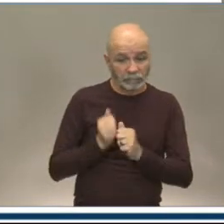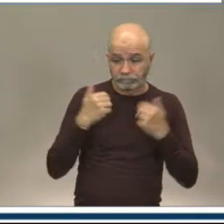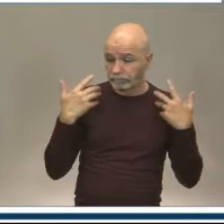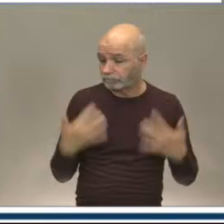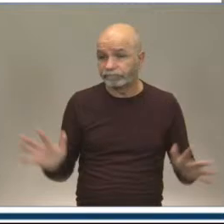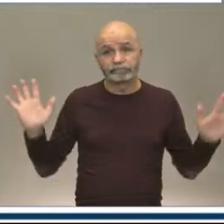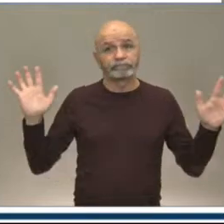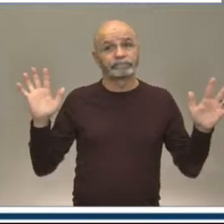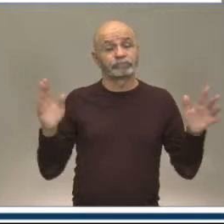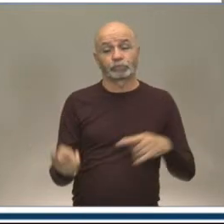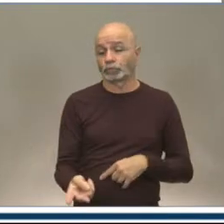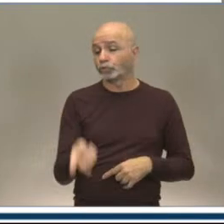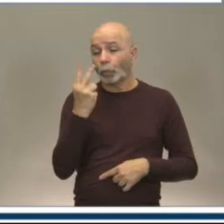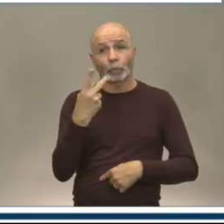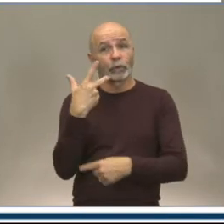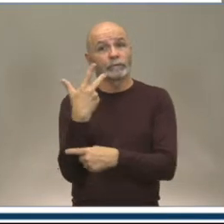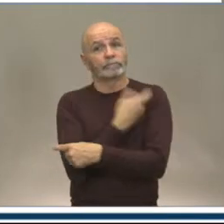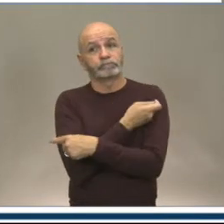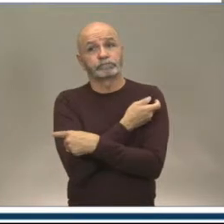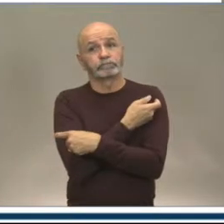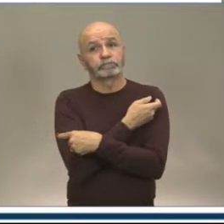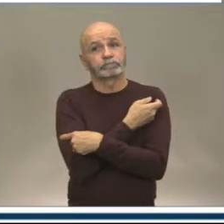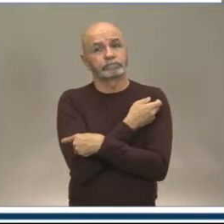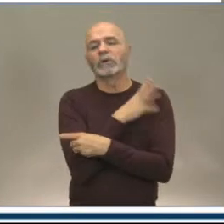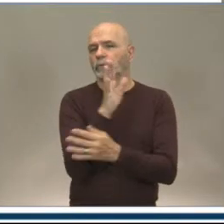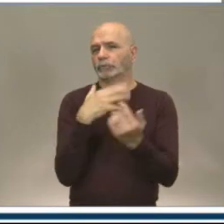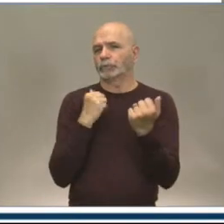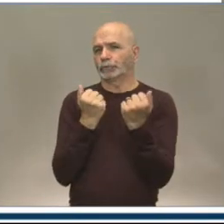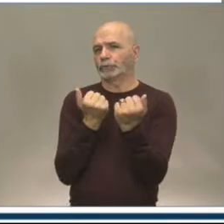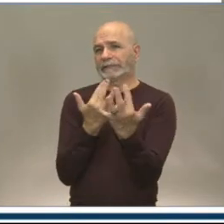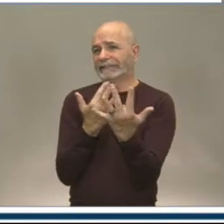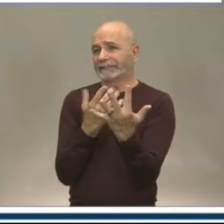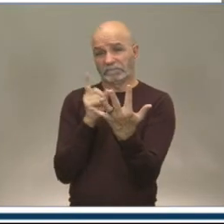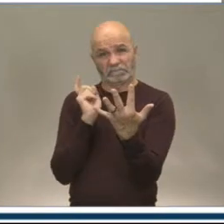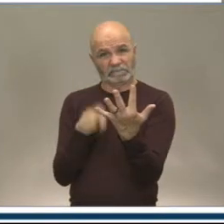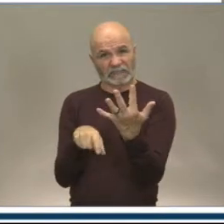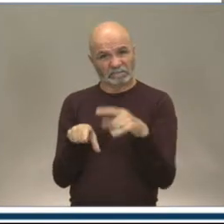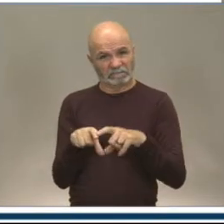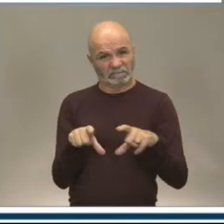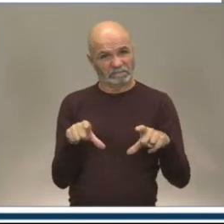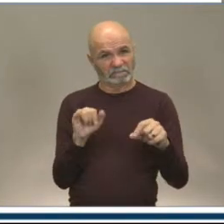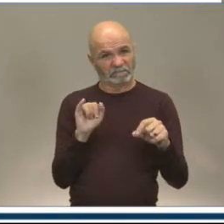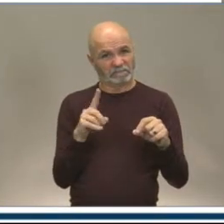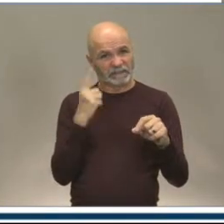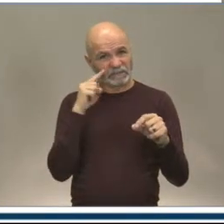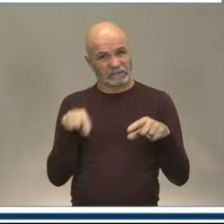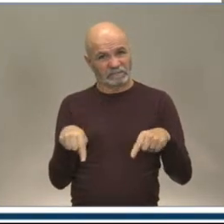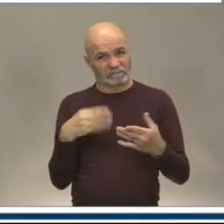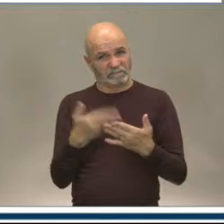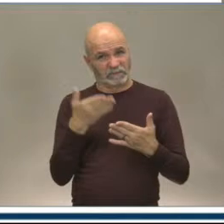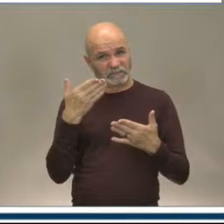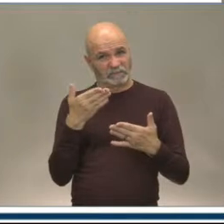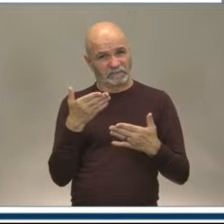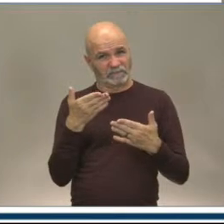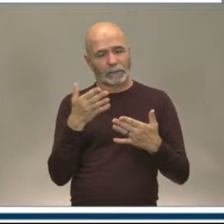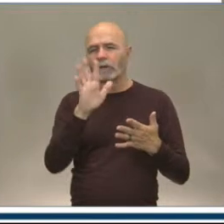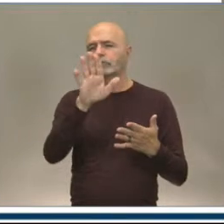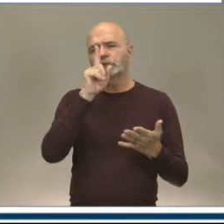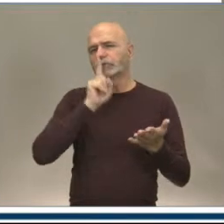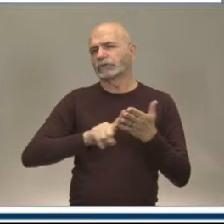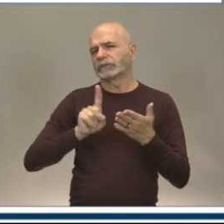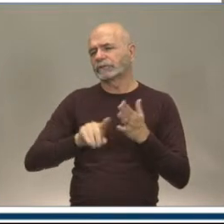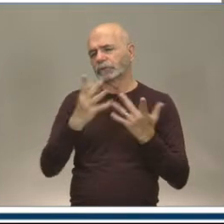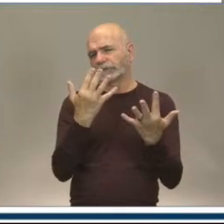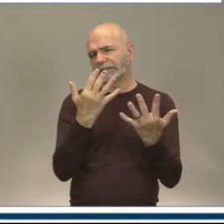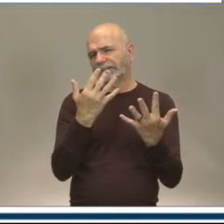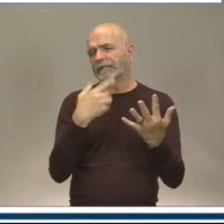then we're going to continue to look at the need for proof of vaccination in general. So we'll continue to look at, but certainly